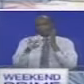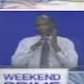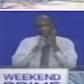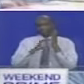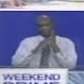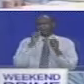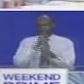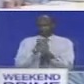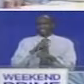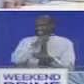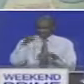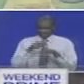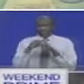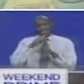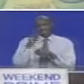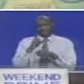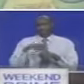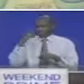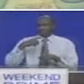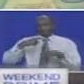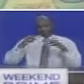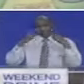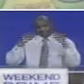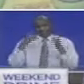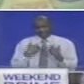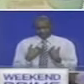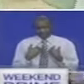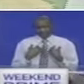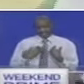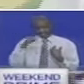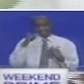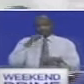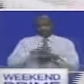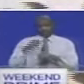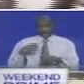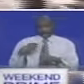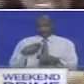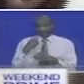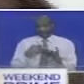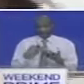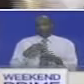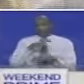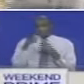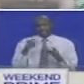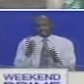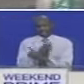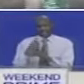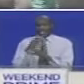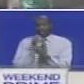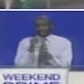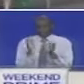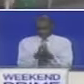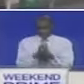in national examinations. The walls of Alansaru Primary School shielded from all that is associated with